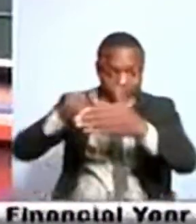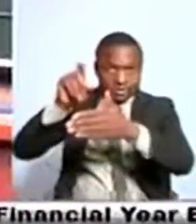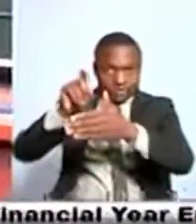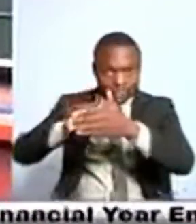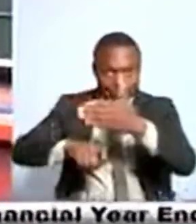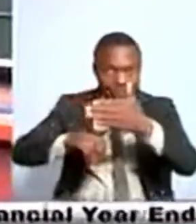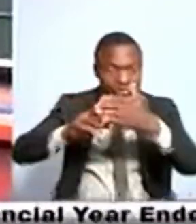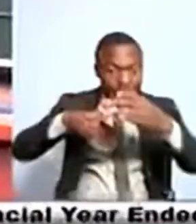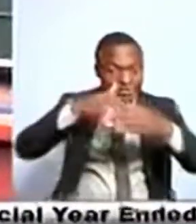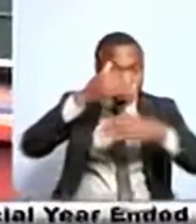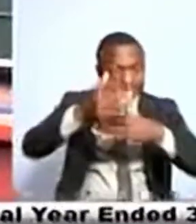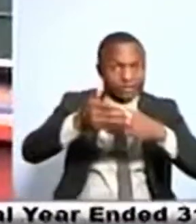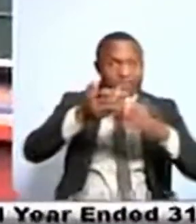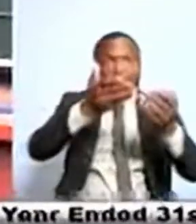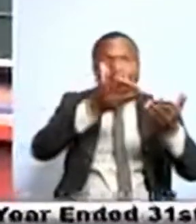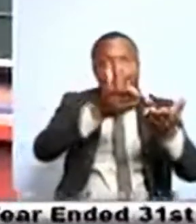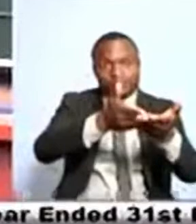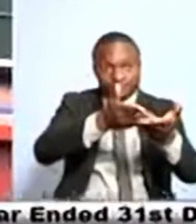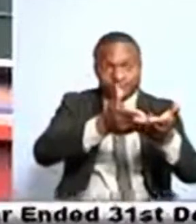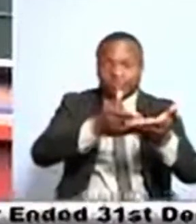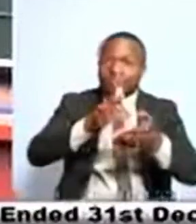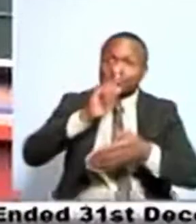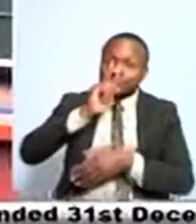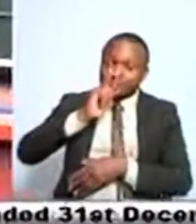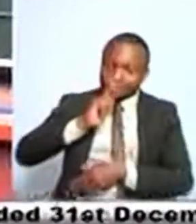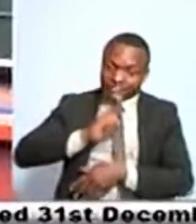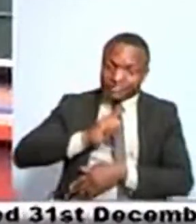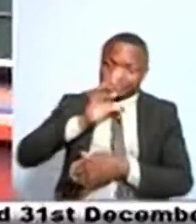that. Well, Madam Speaker,